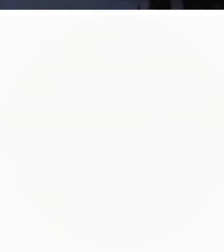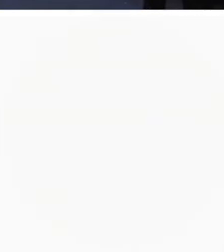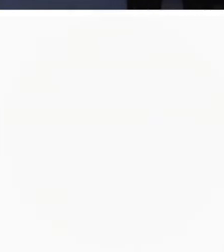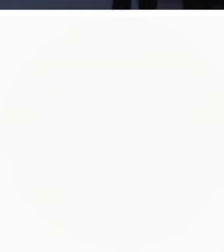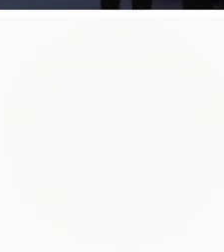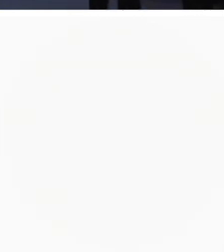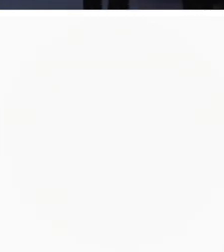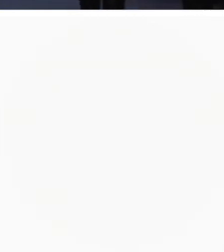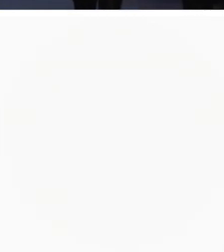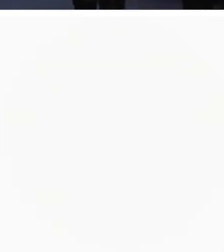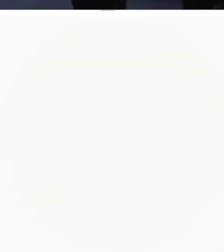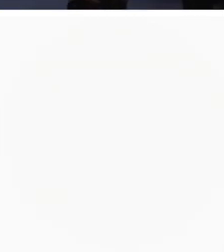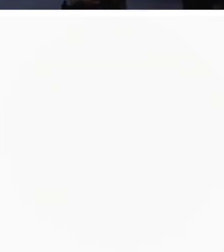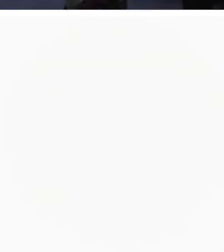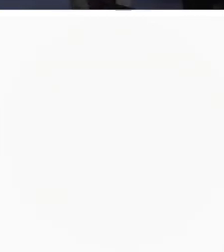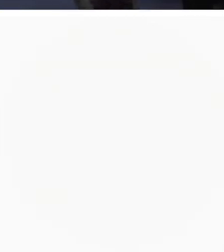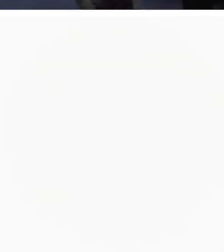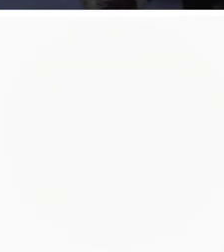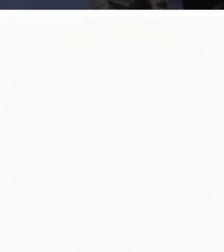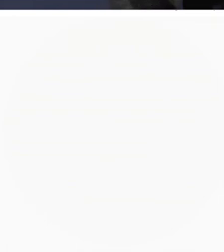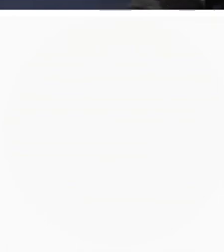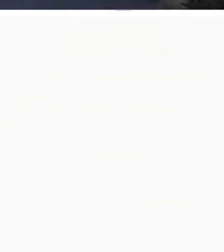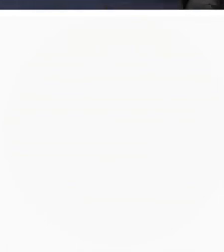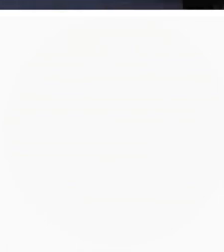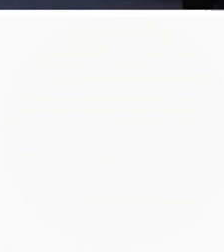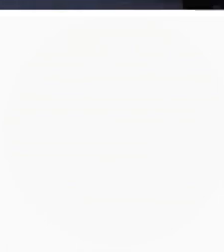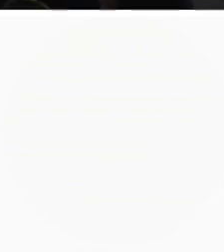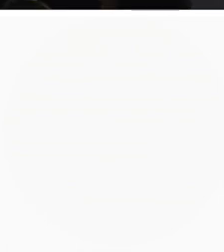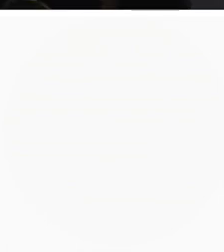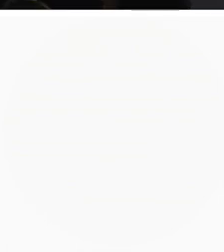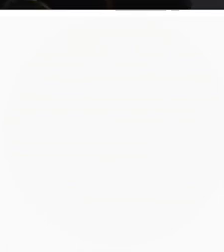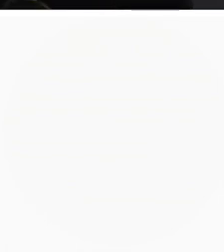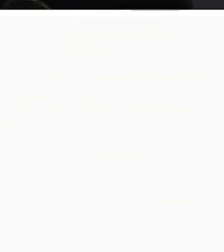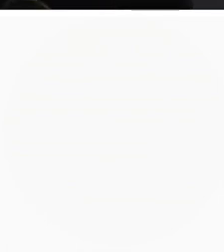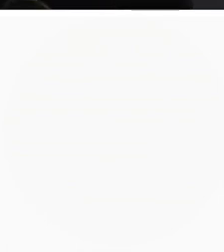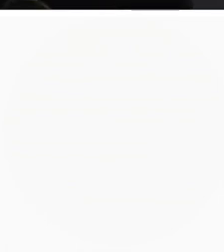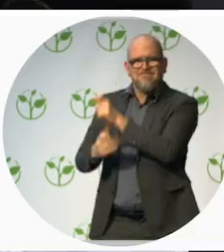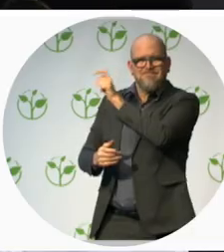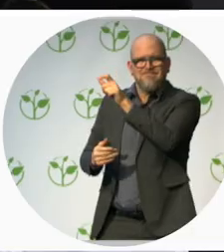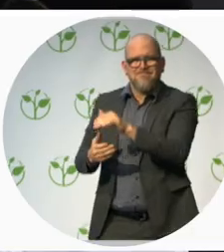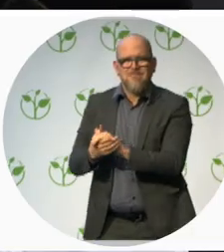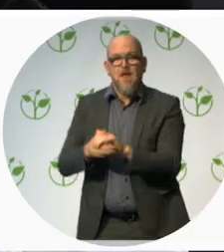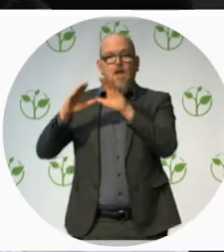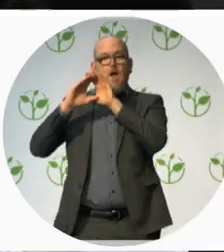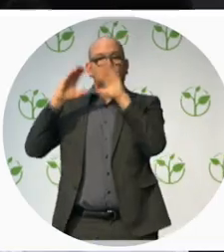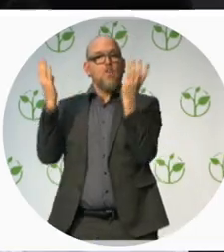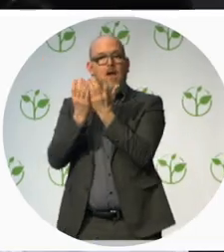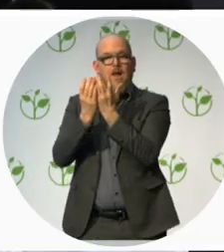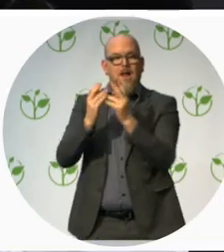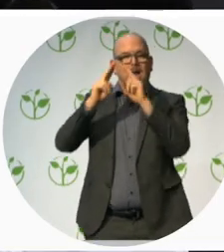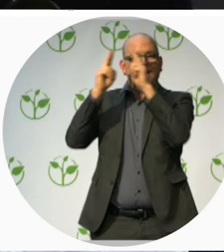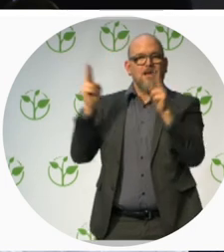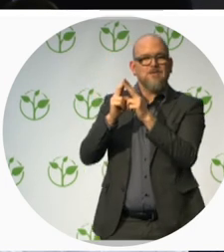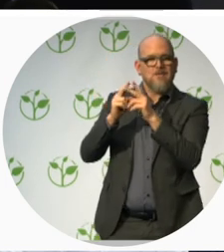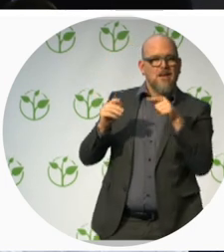ITU. Wayfinder developed an open standard to make audio navigation systems accessible for persons with visual impairments.